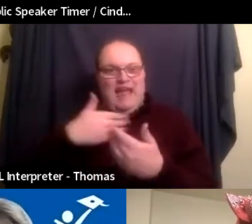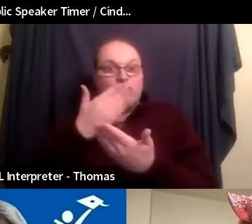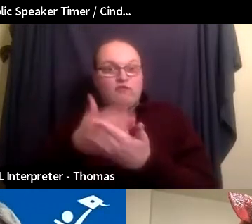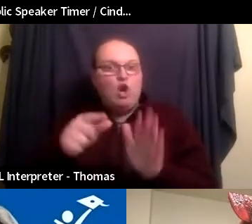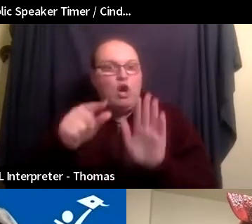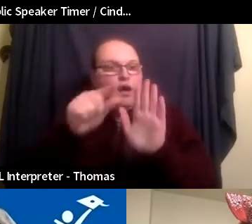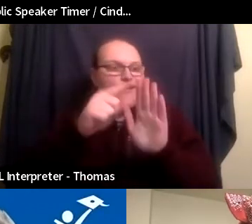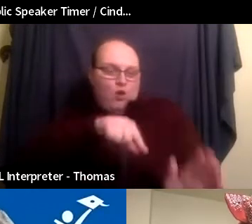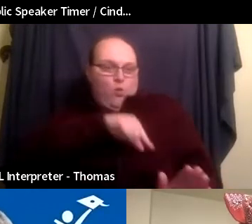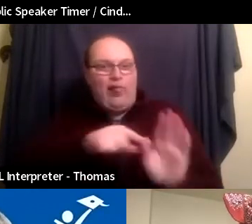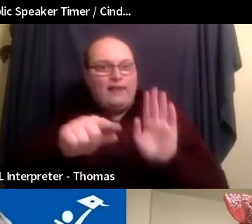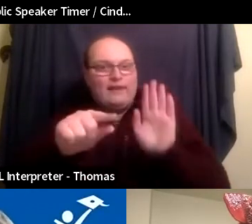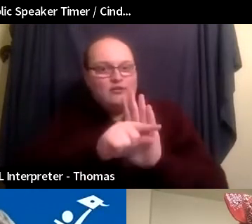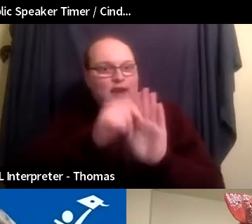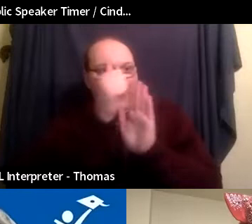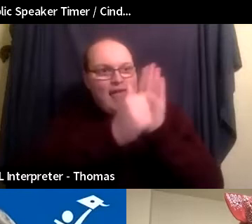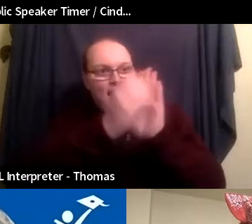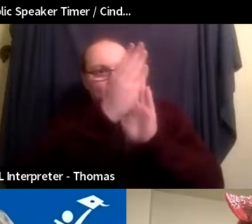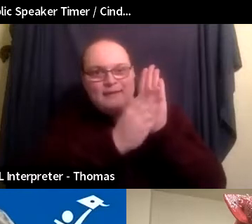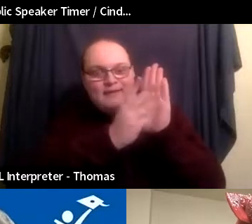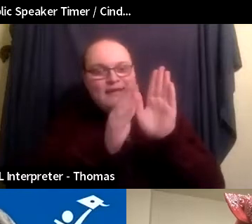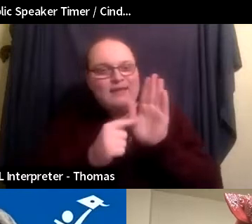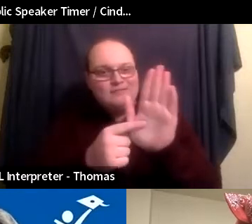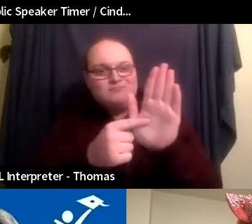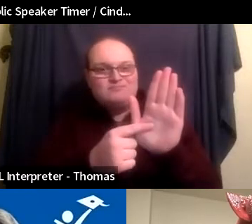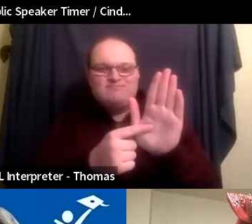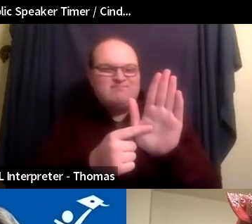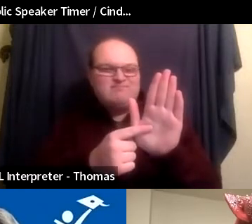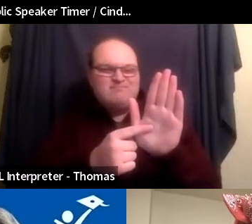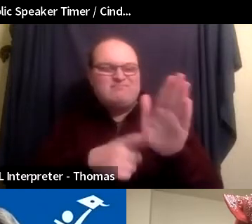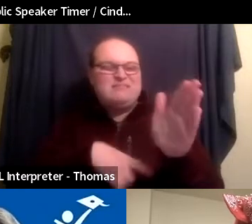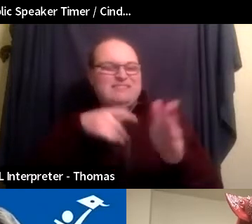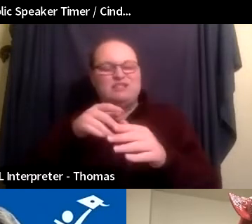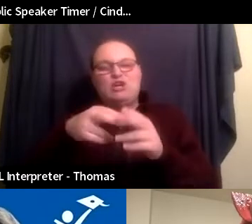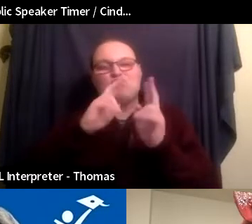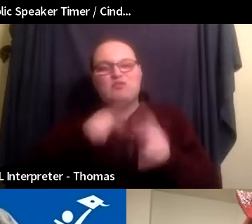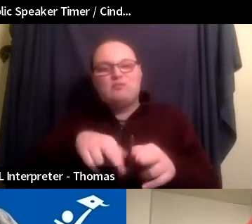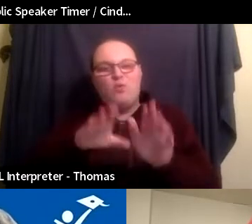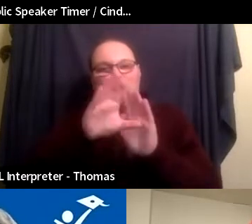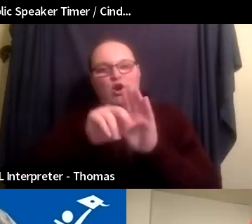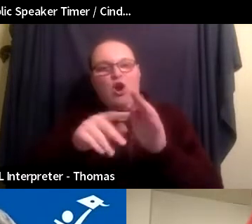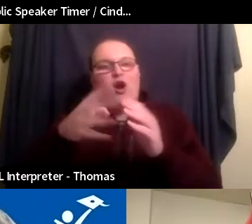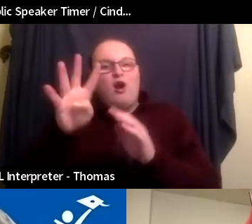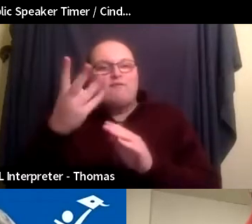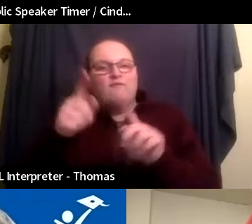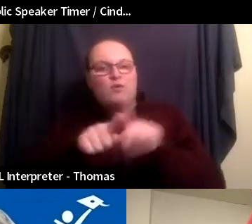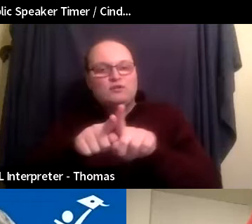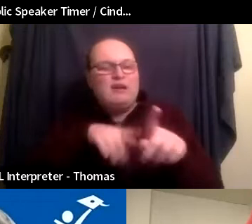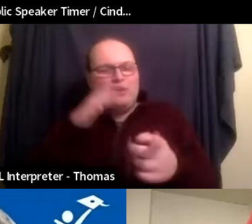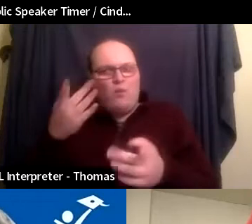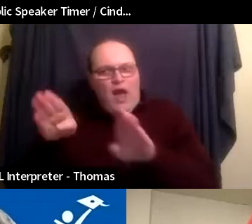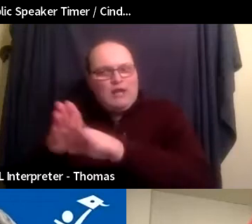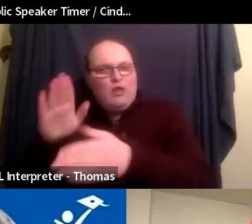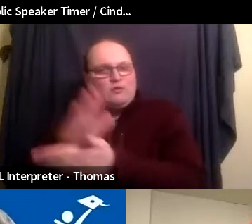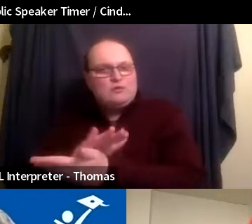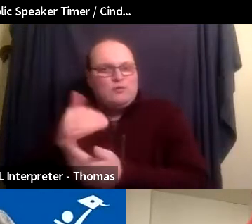Ridge and Woodmore Elementary School. On their report cards, 4 stars. Why close schools like these?